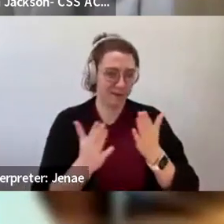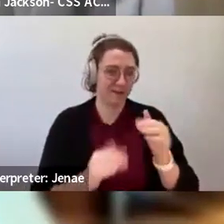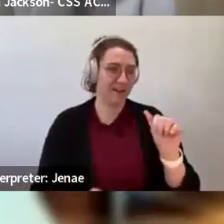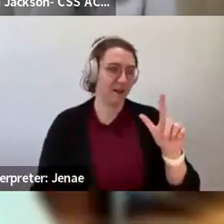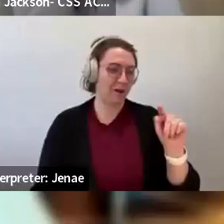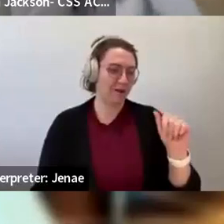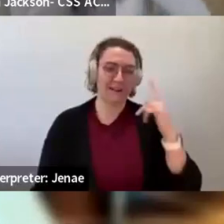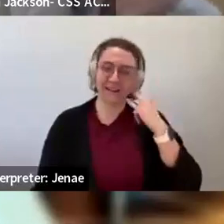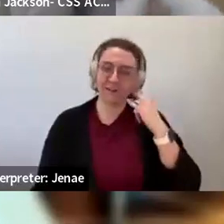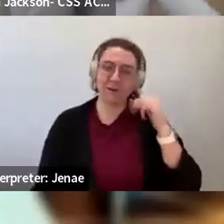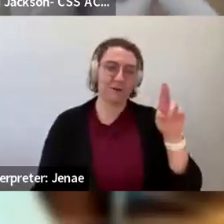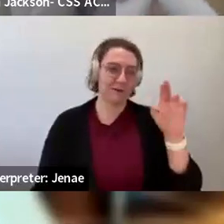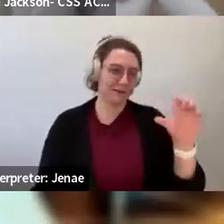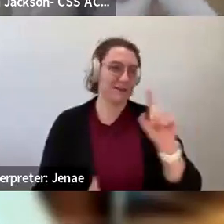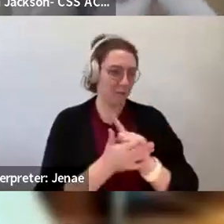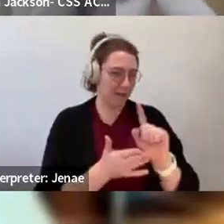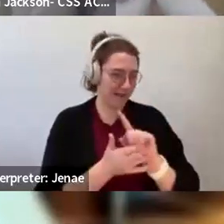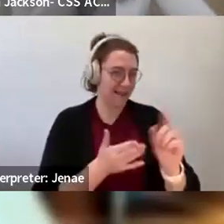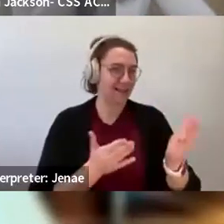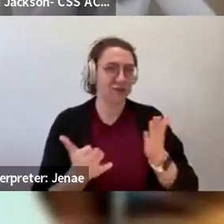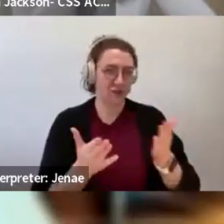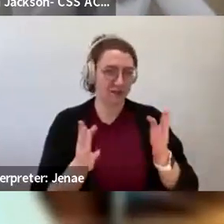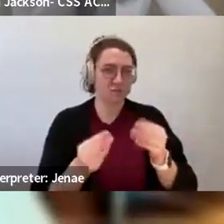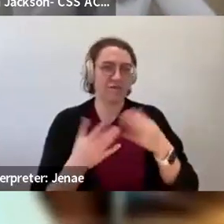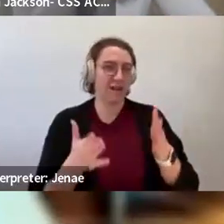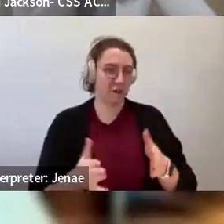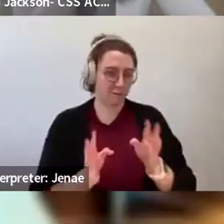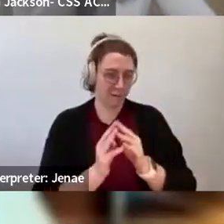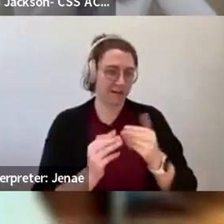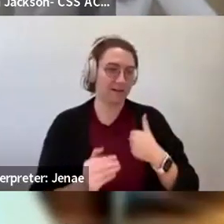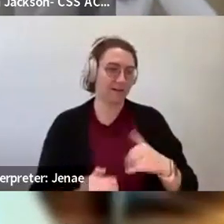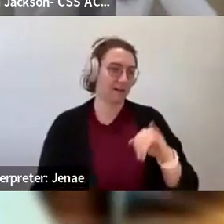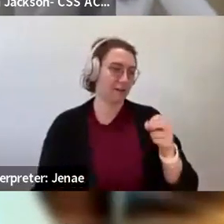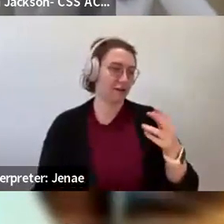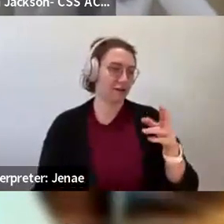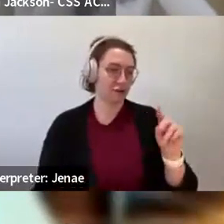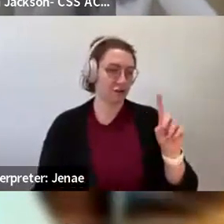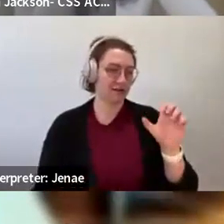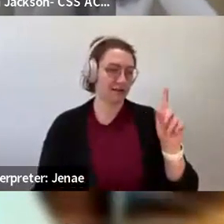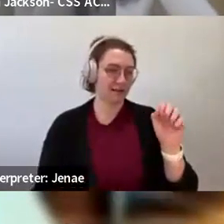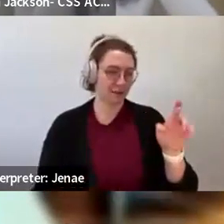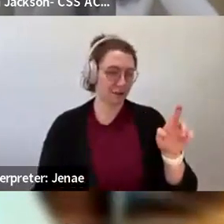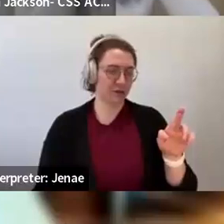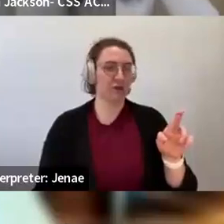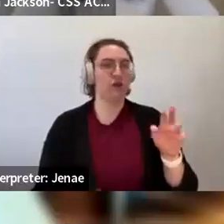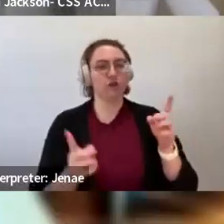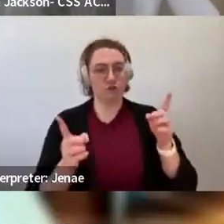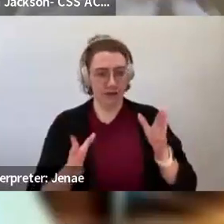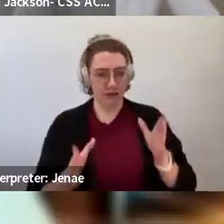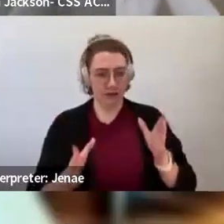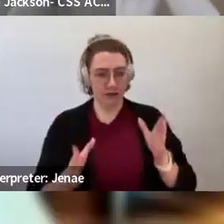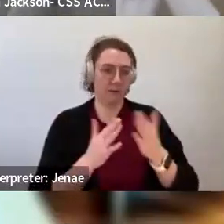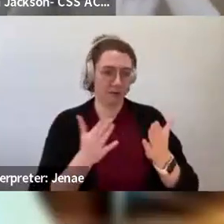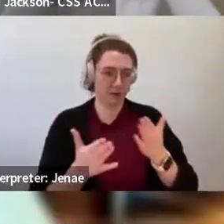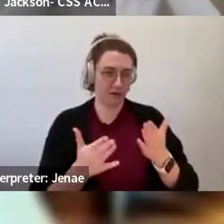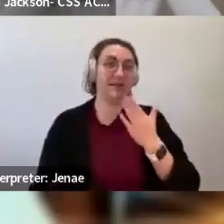California Regional Center's weekly service provider meeting. My name is John Decker. I'm the Director of Community Services at Alta.